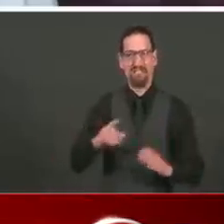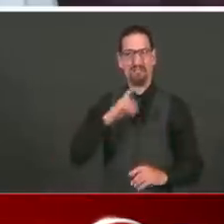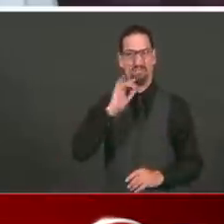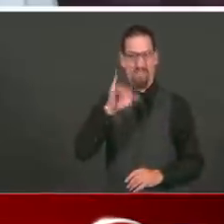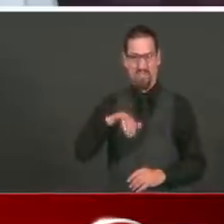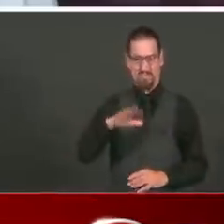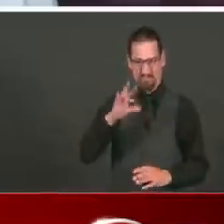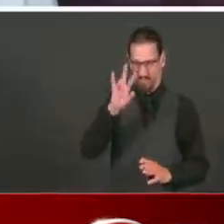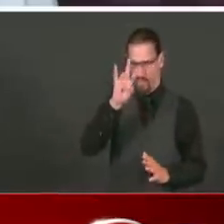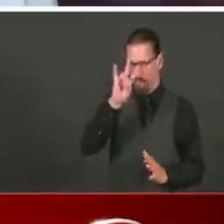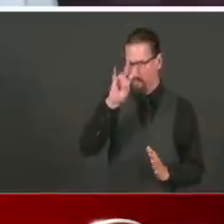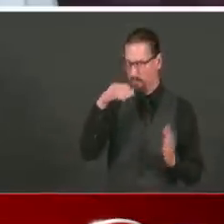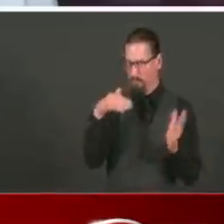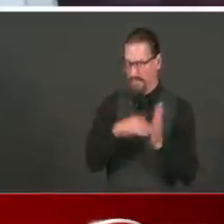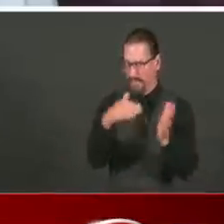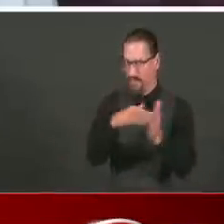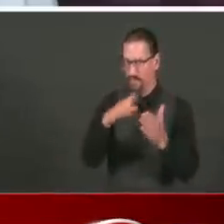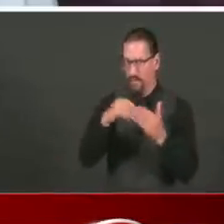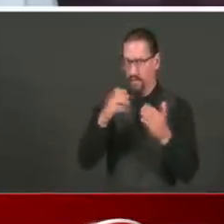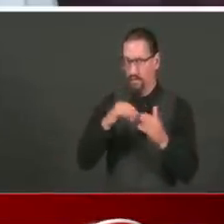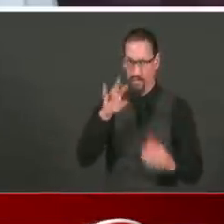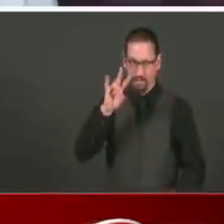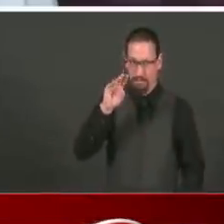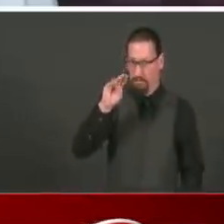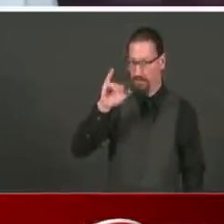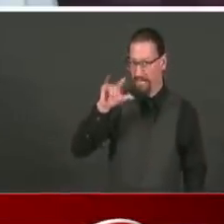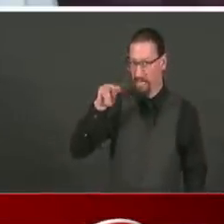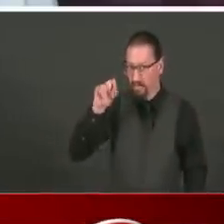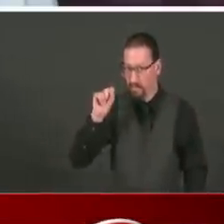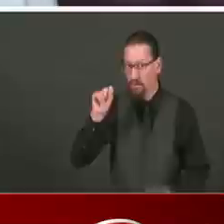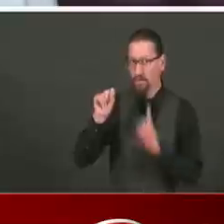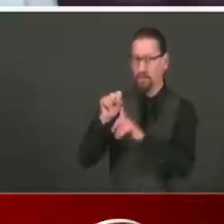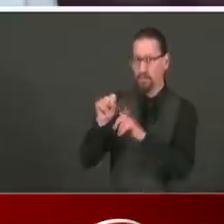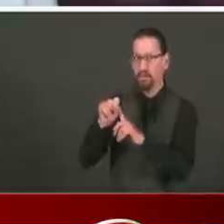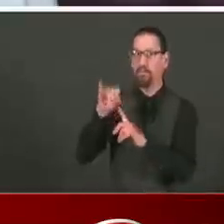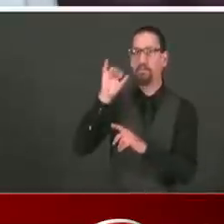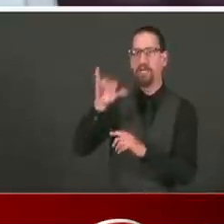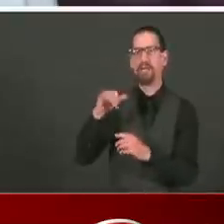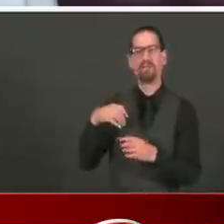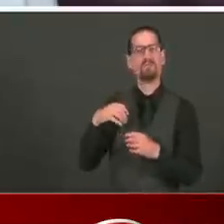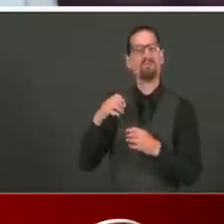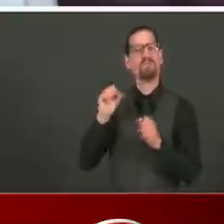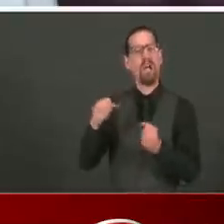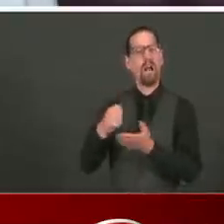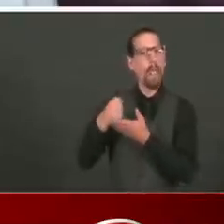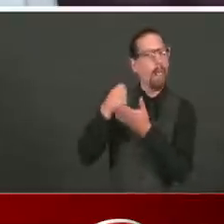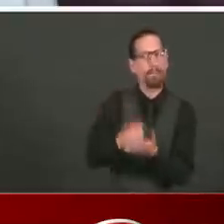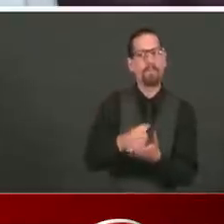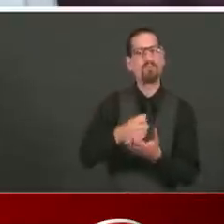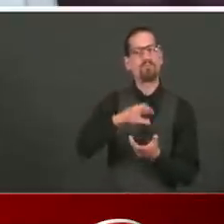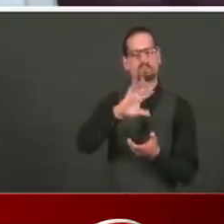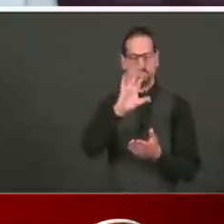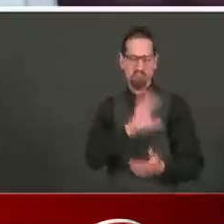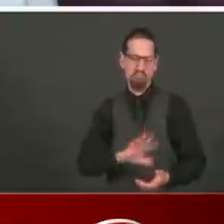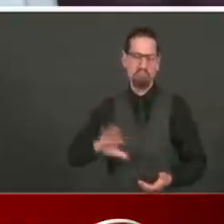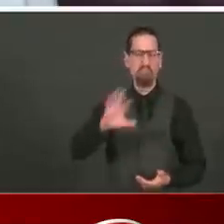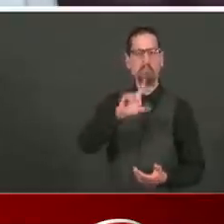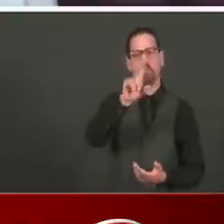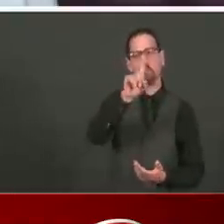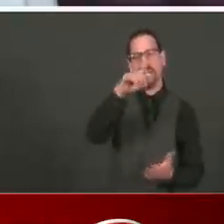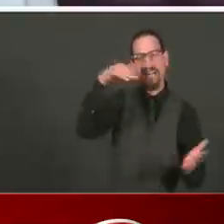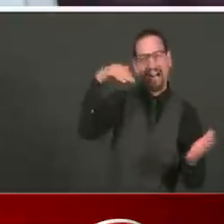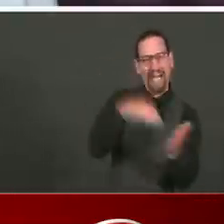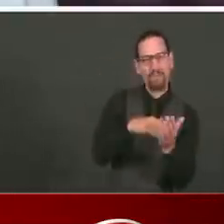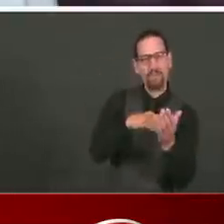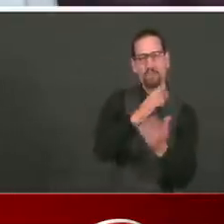although it may keep 1,000 or 2,000 families in their homes, is not going to solve the whole problem. I know that, and I'm not pretending